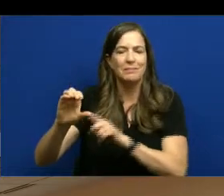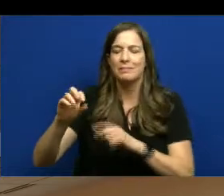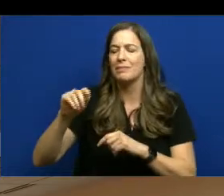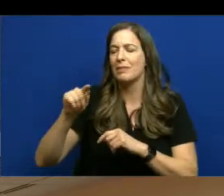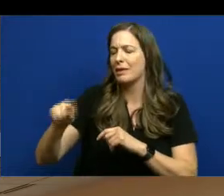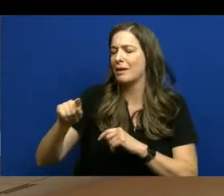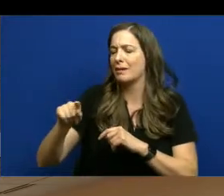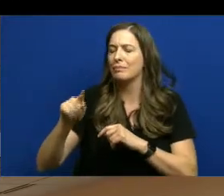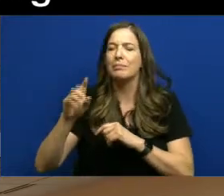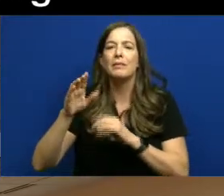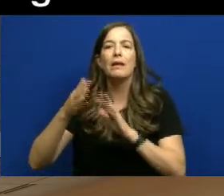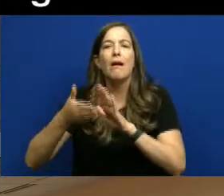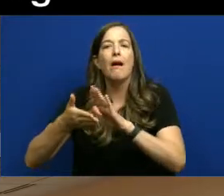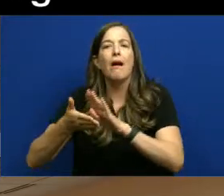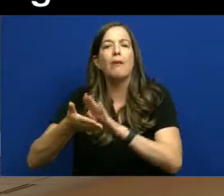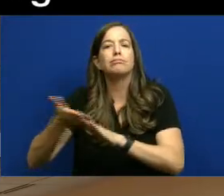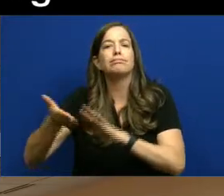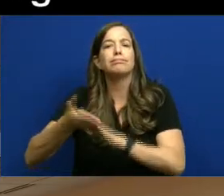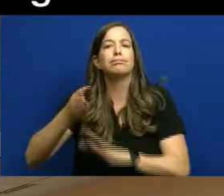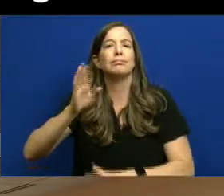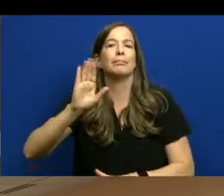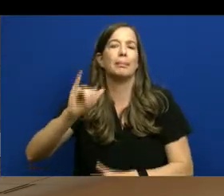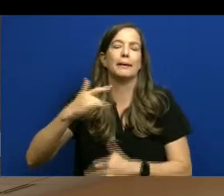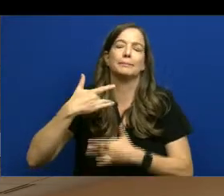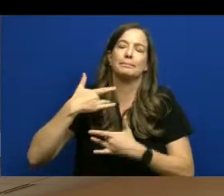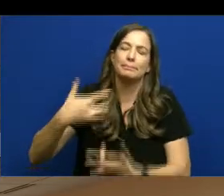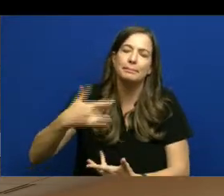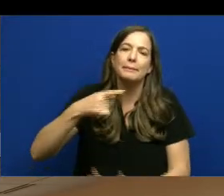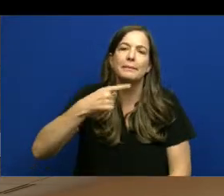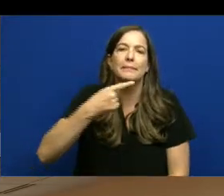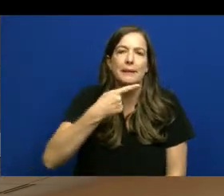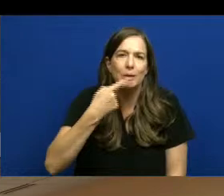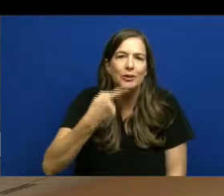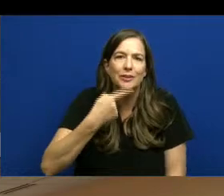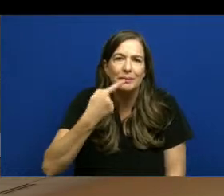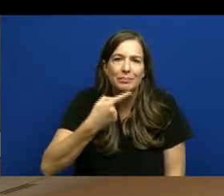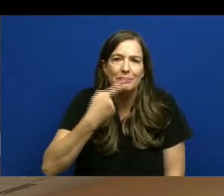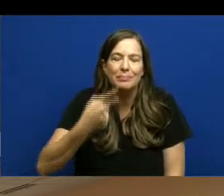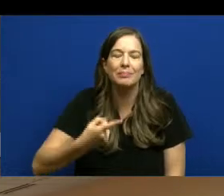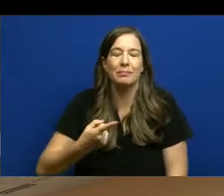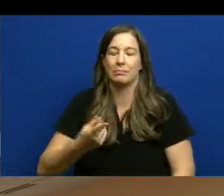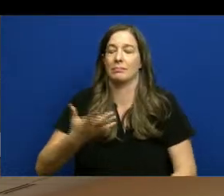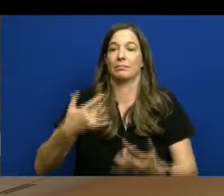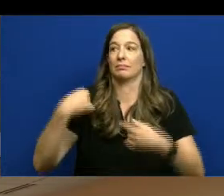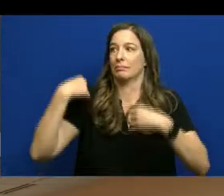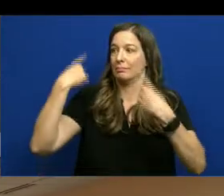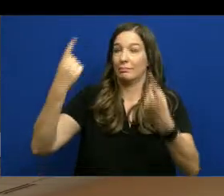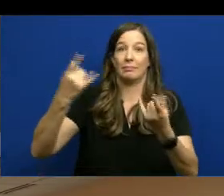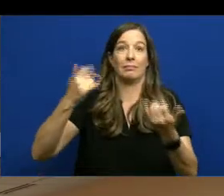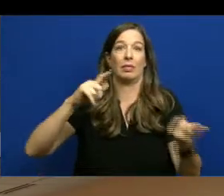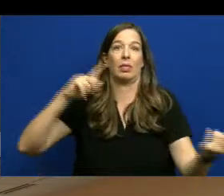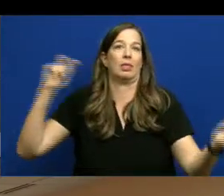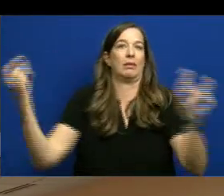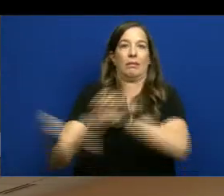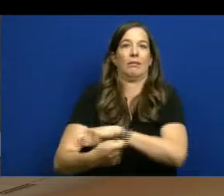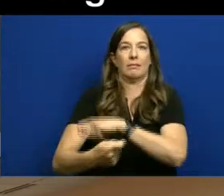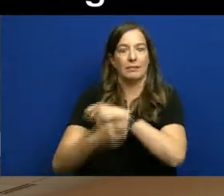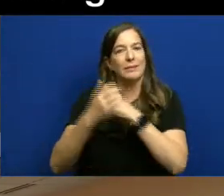hearing employees instead of deaf and hard of hearing individuals. Now things have changed, and those departments are